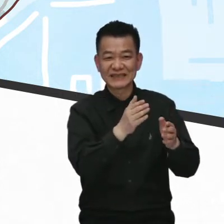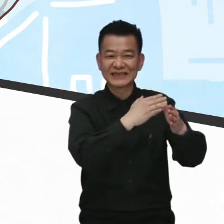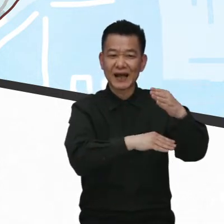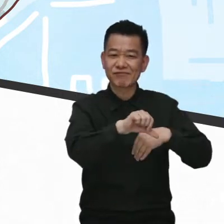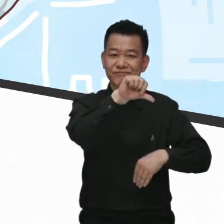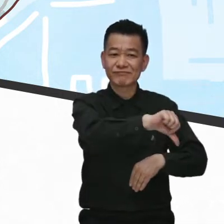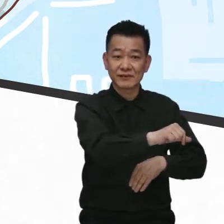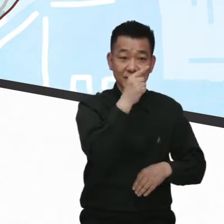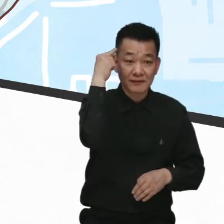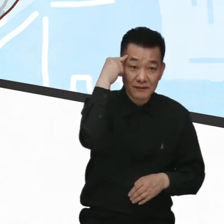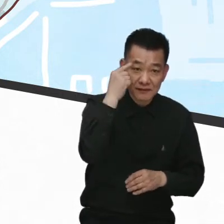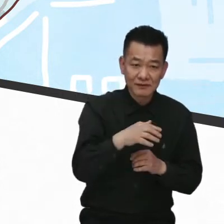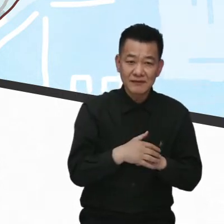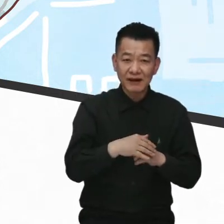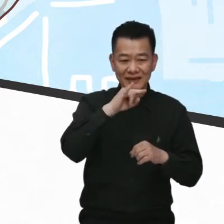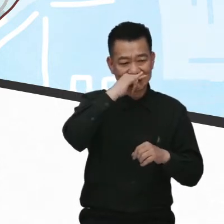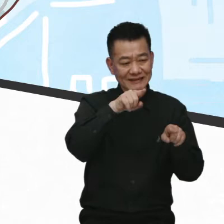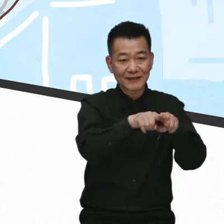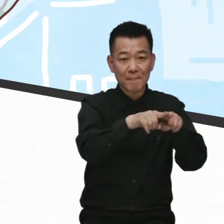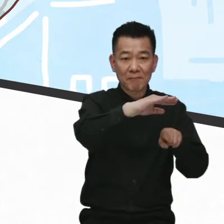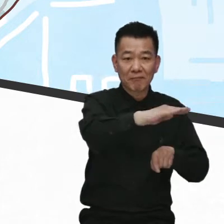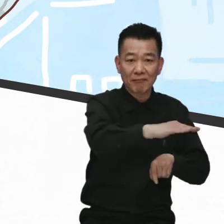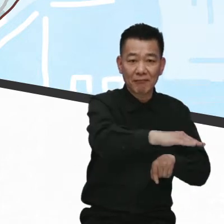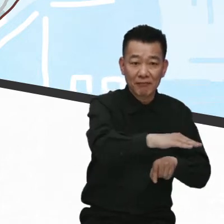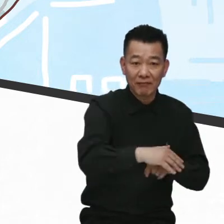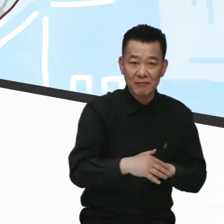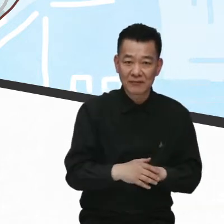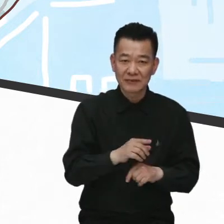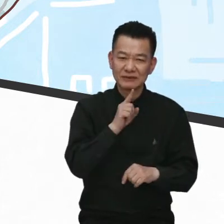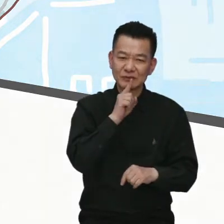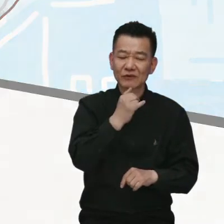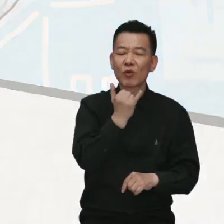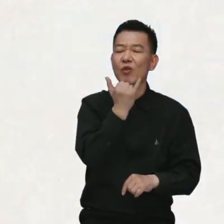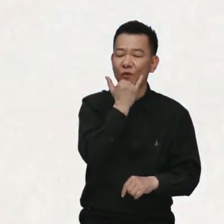who need to be trained like children, which is completely wrong.